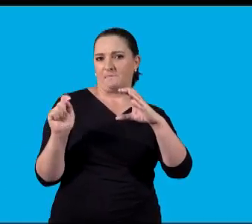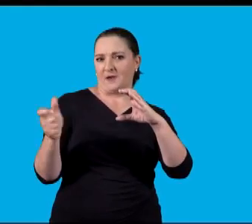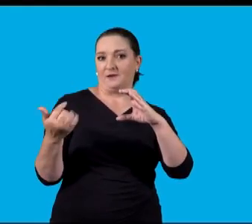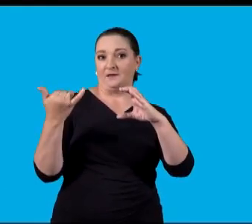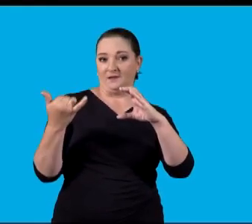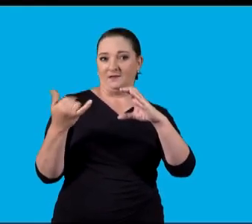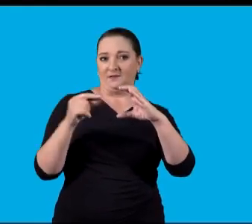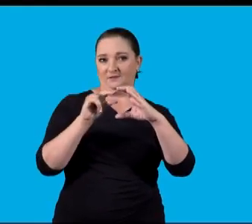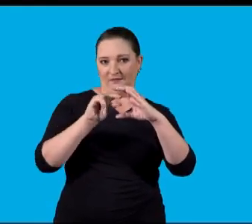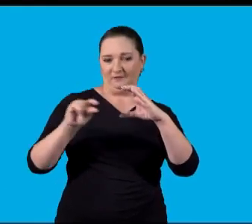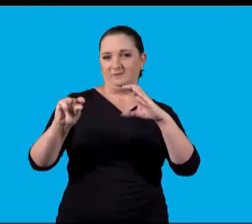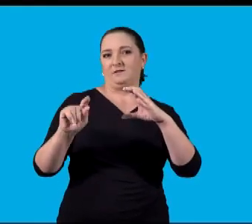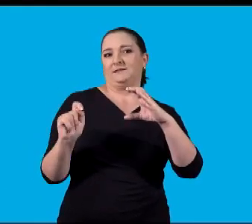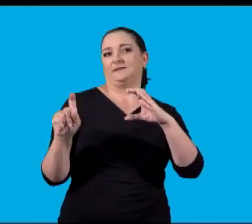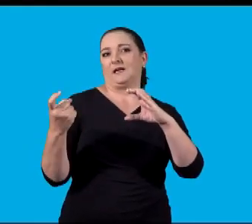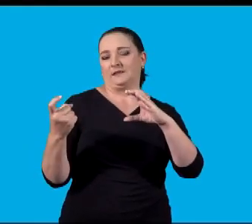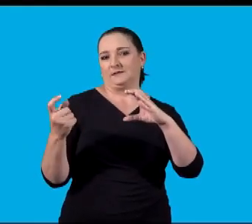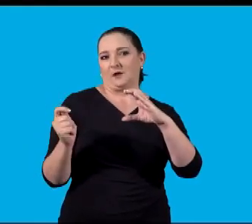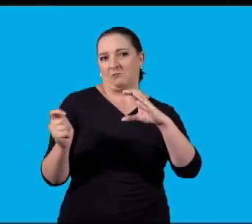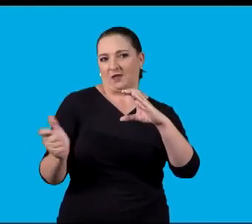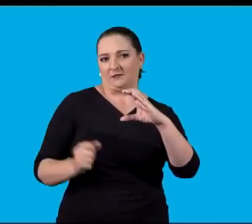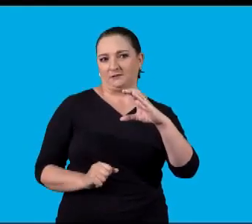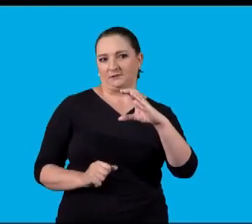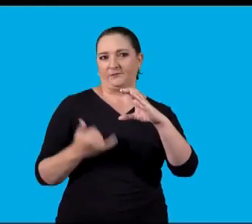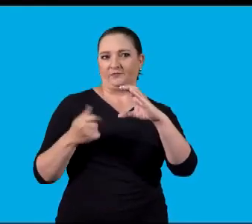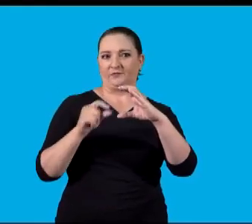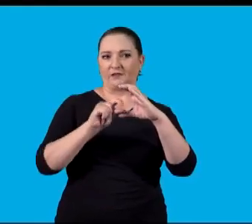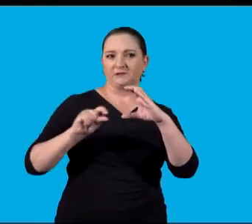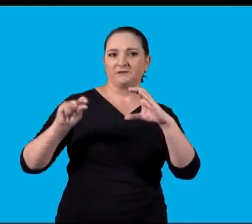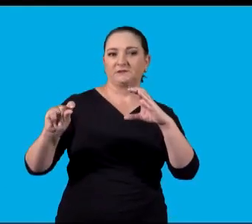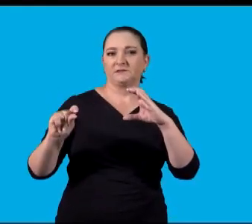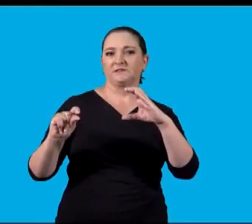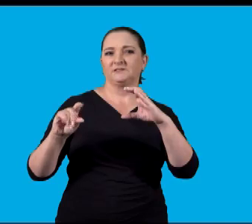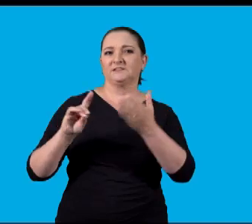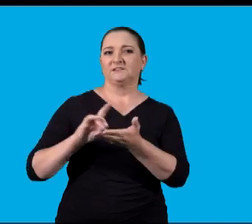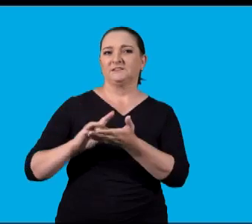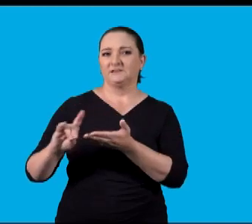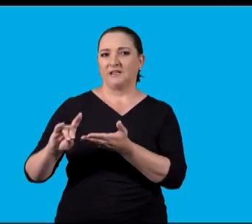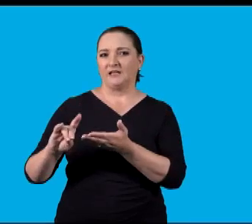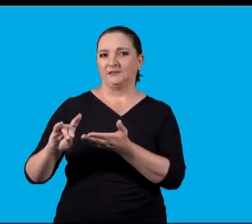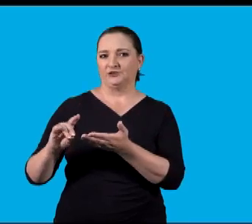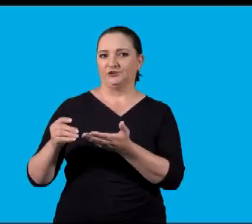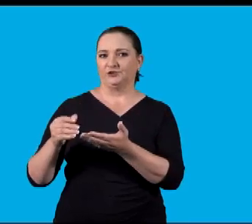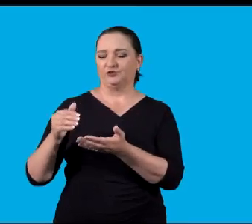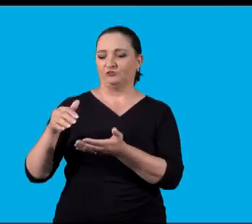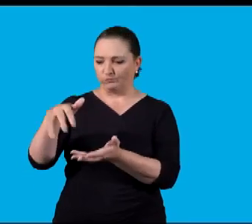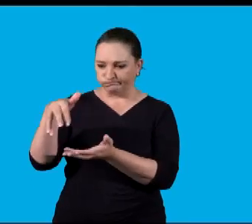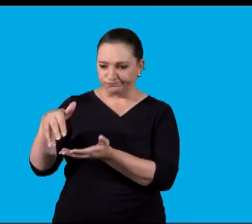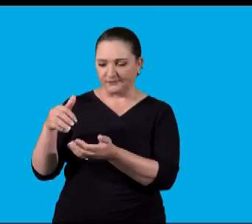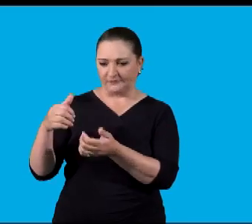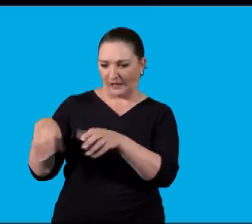now calculate our cash effects from operating activities.